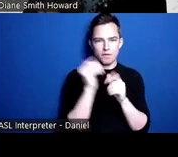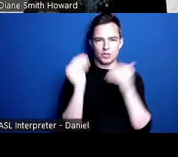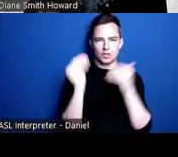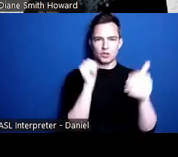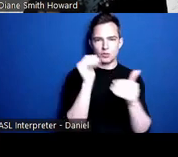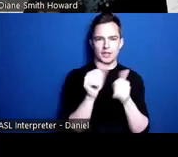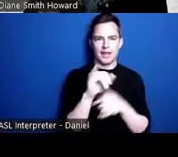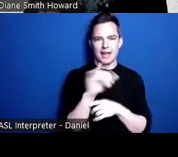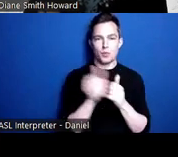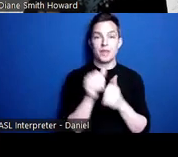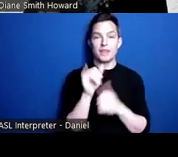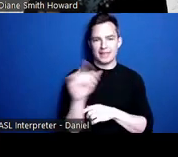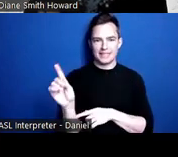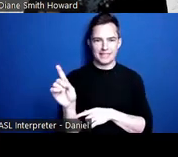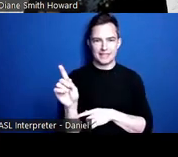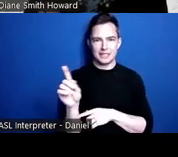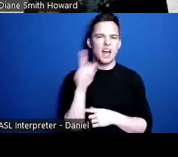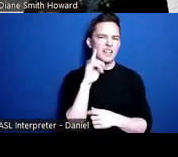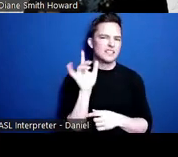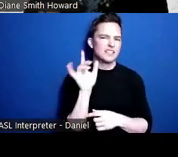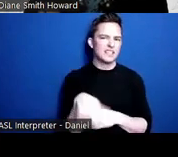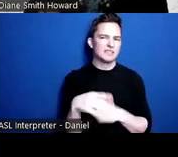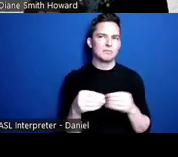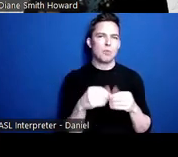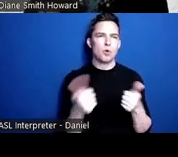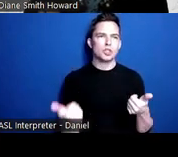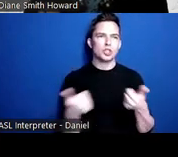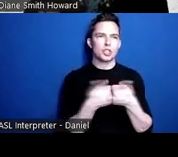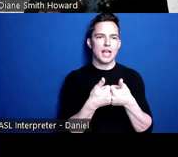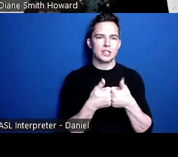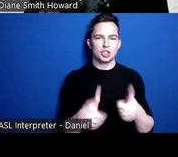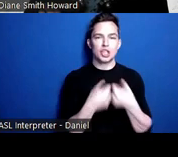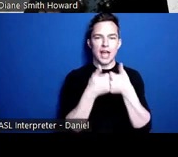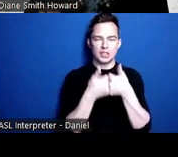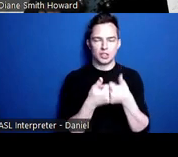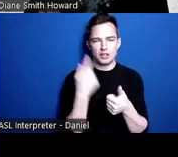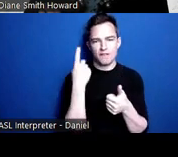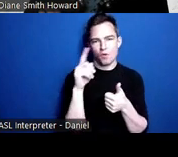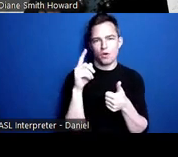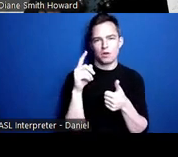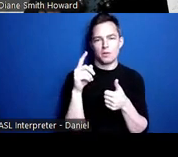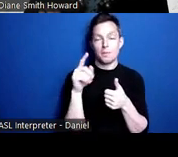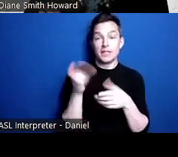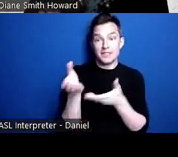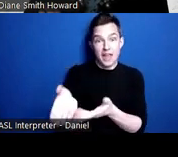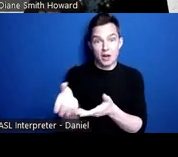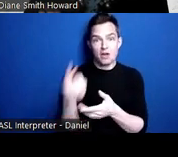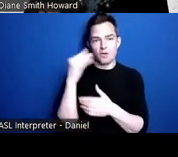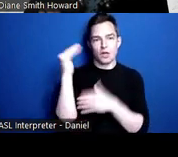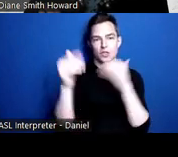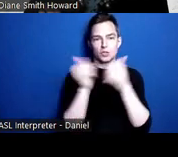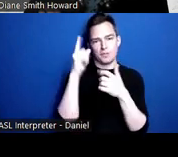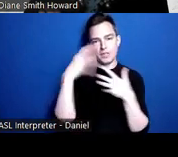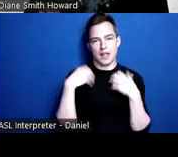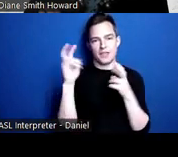intellectual disabilities. Mm-hmm. I think it's been a little more challenging, but it's there for adults with mental health issues. But then when you get